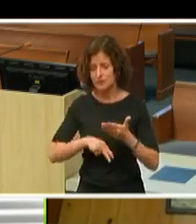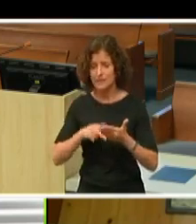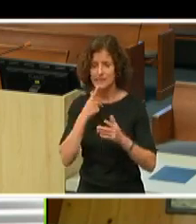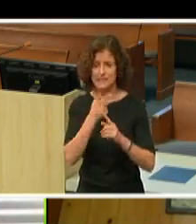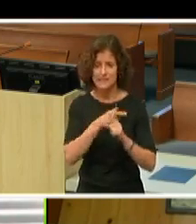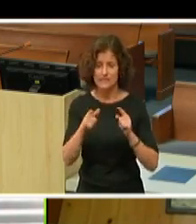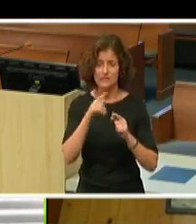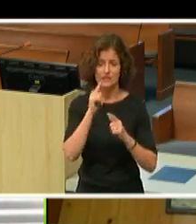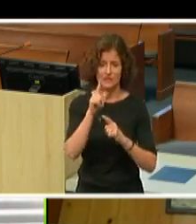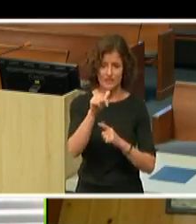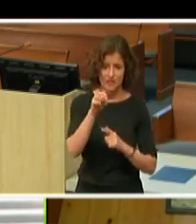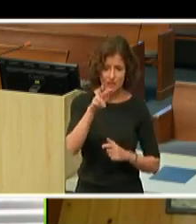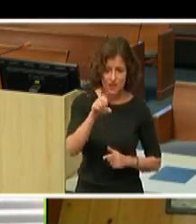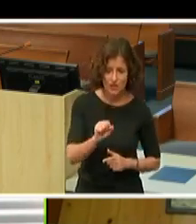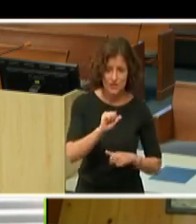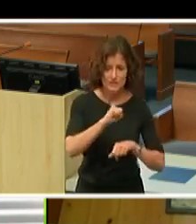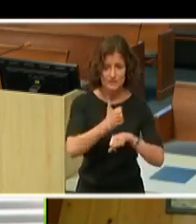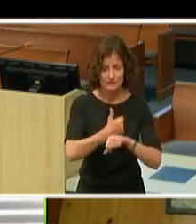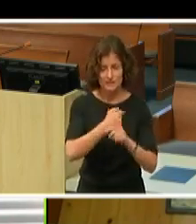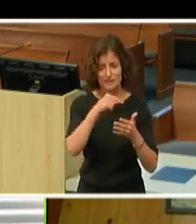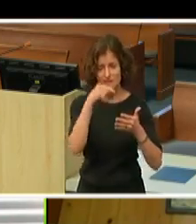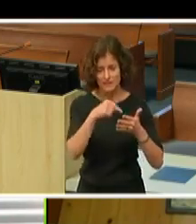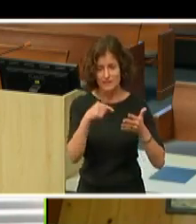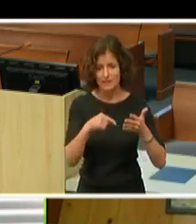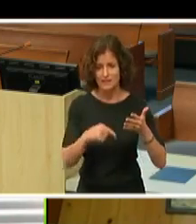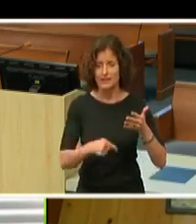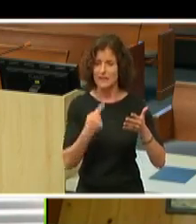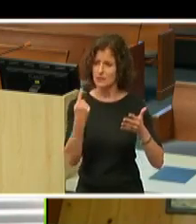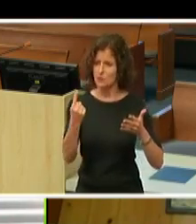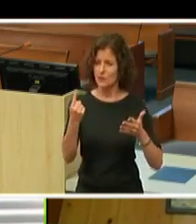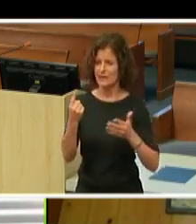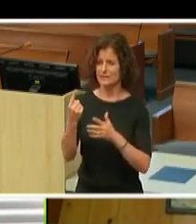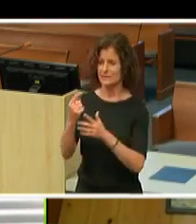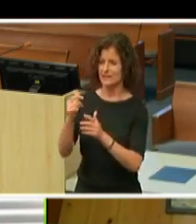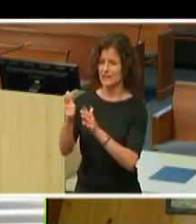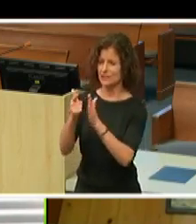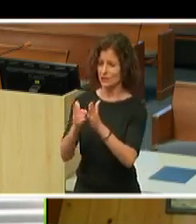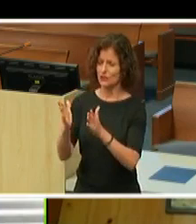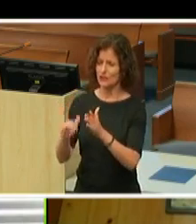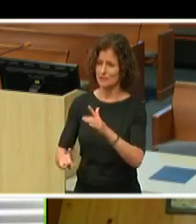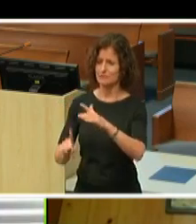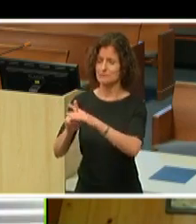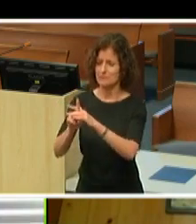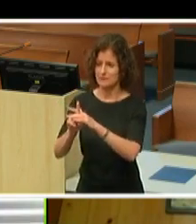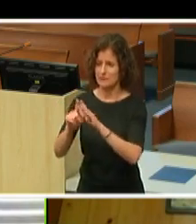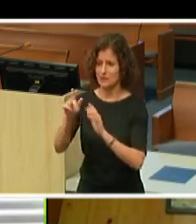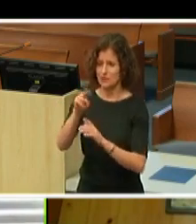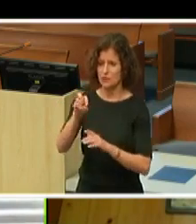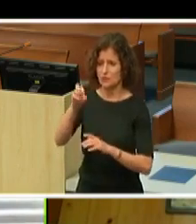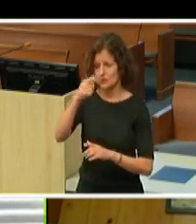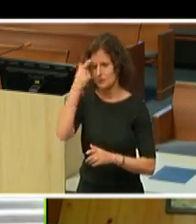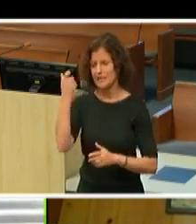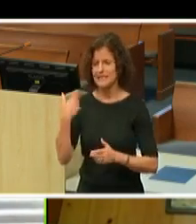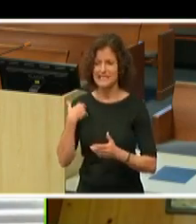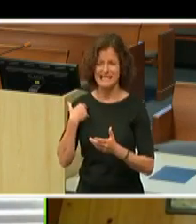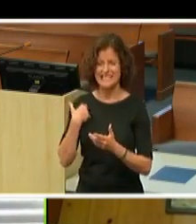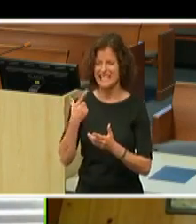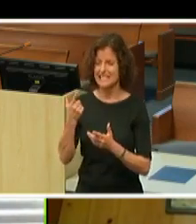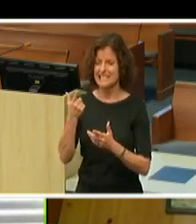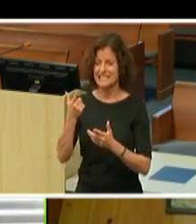statutes, but what I'm telling you is that's one attorney, and he made the news because he took what I think is out of the